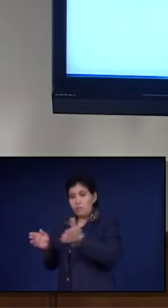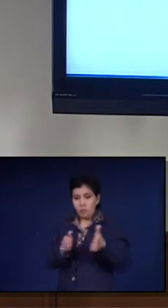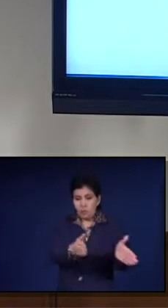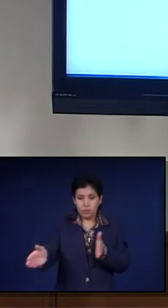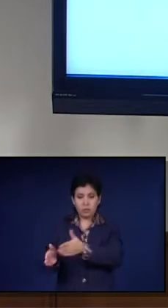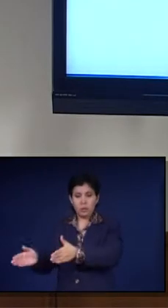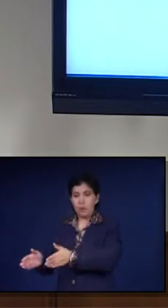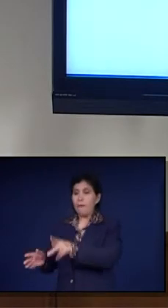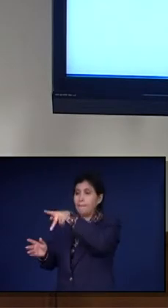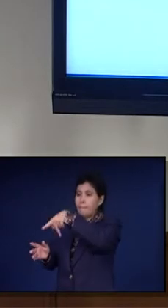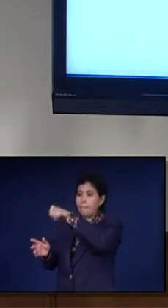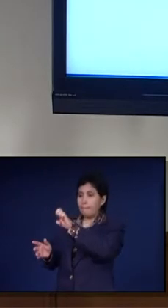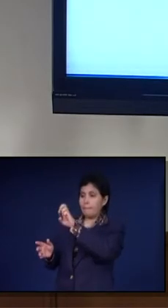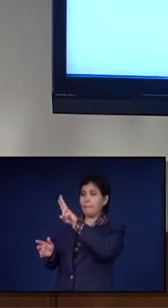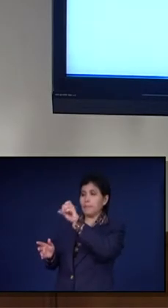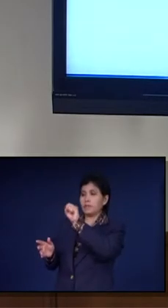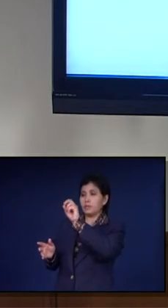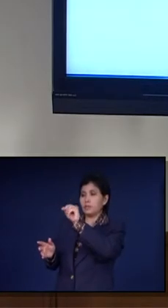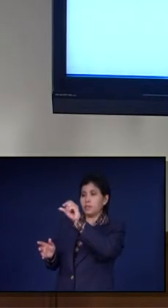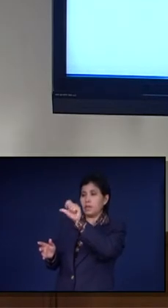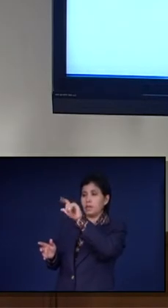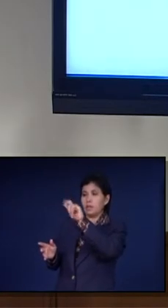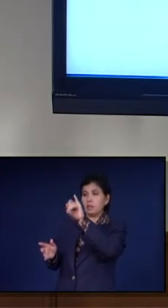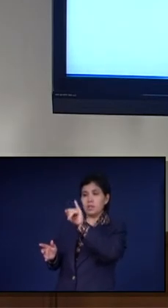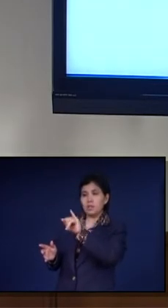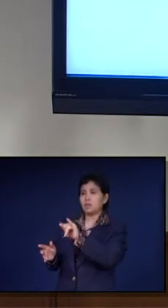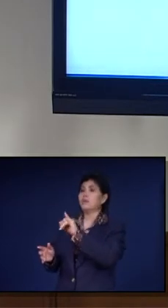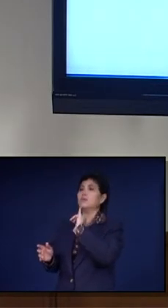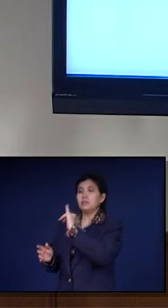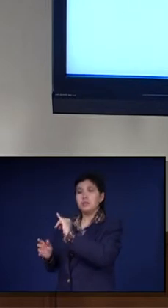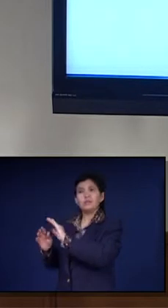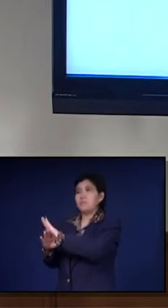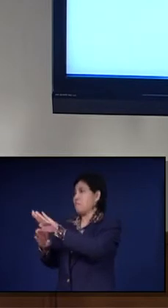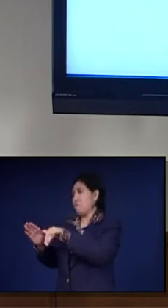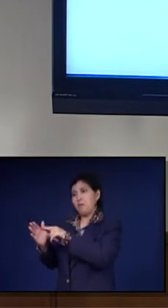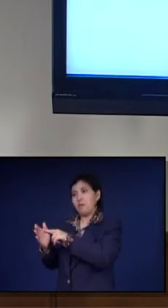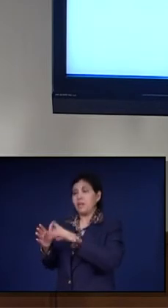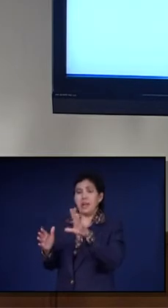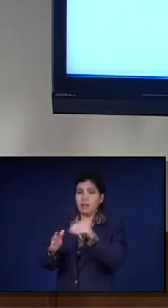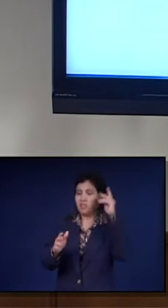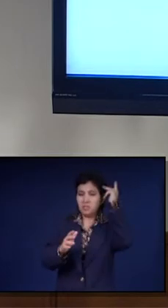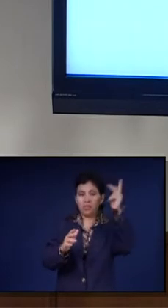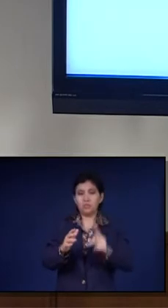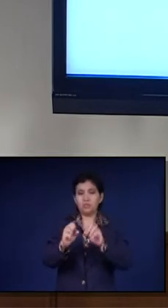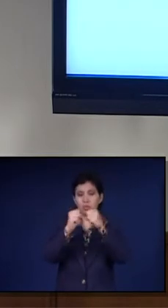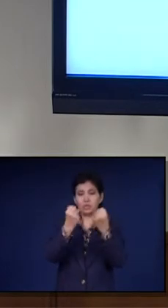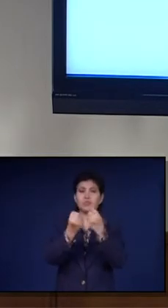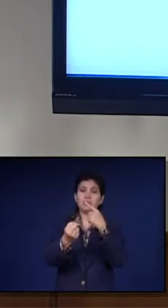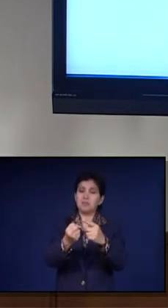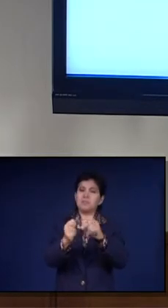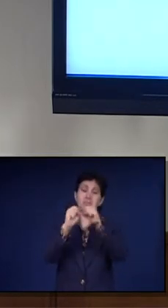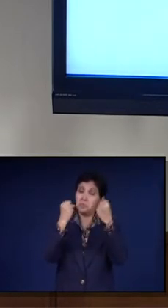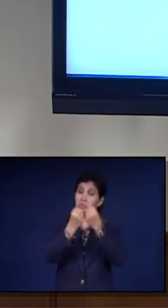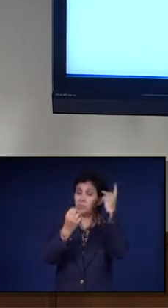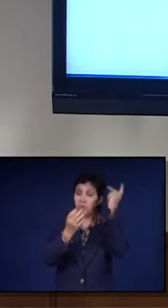the personality psychologist would say personality is everything, and a social psychologist would say social